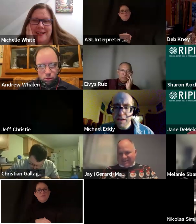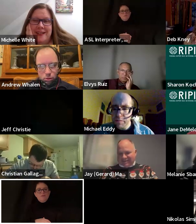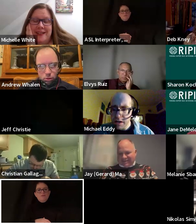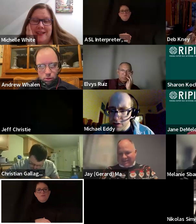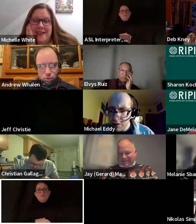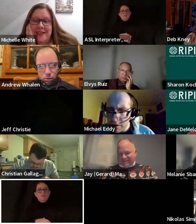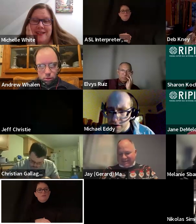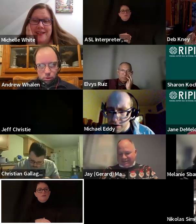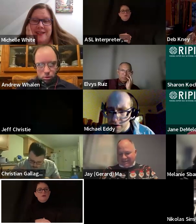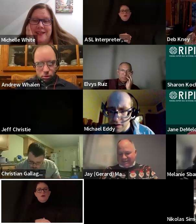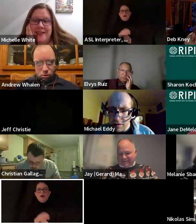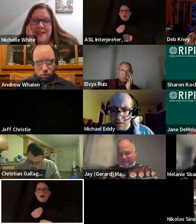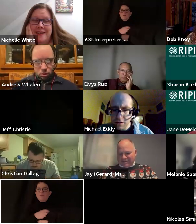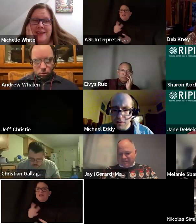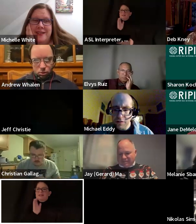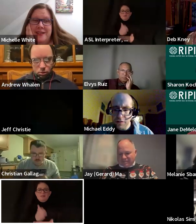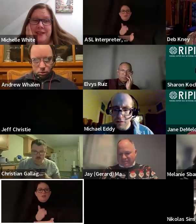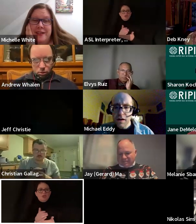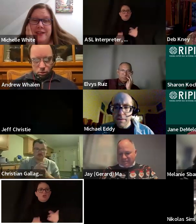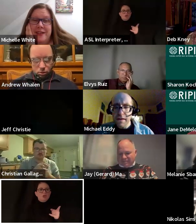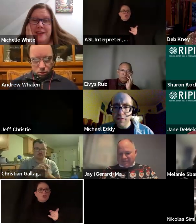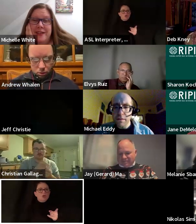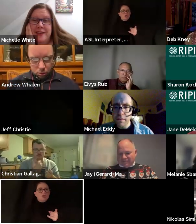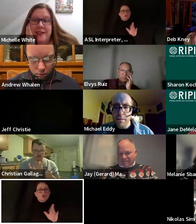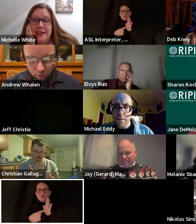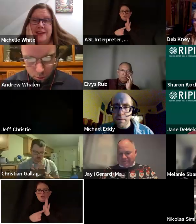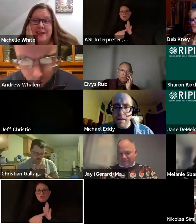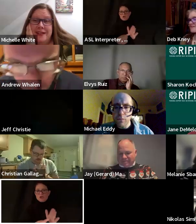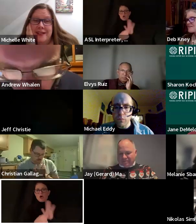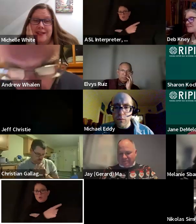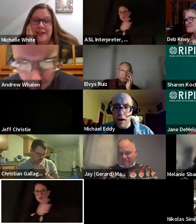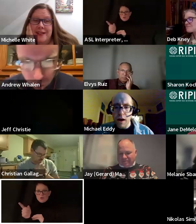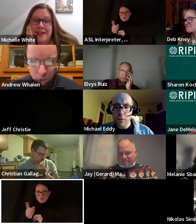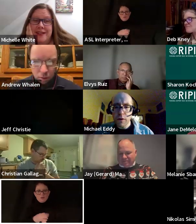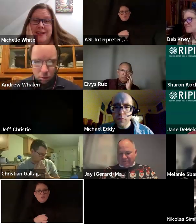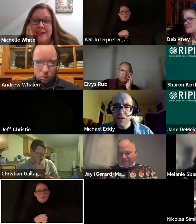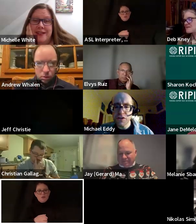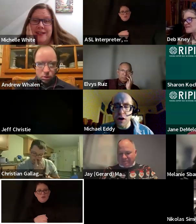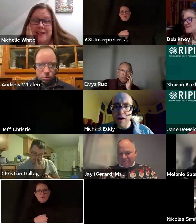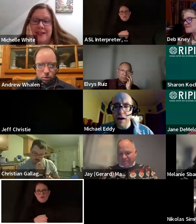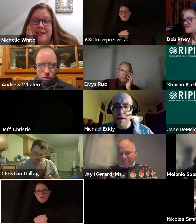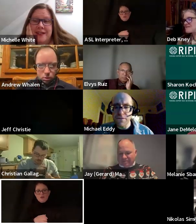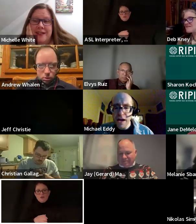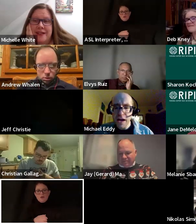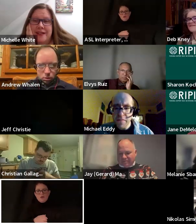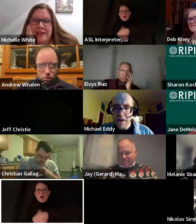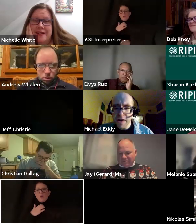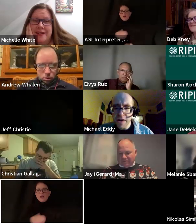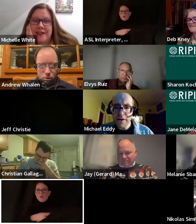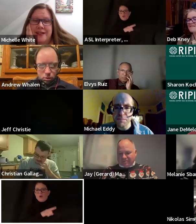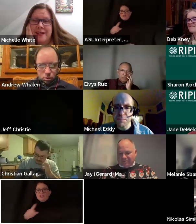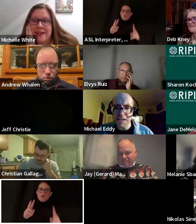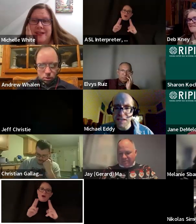I just made this picture showing you all that I want to wish you all